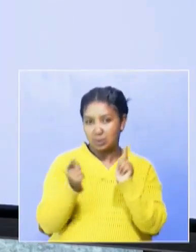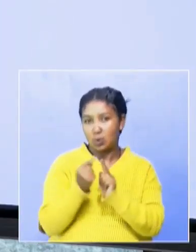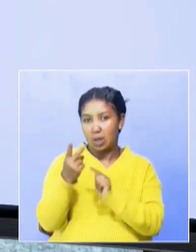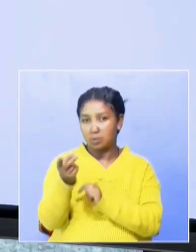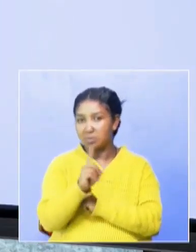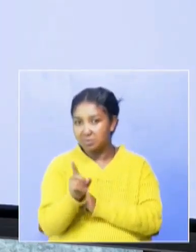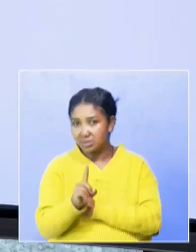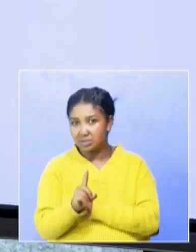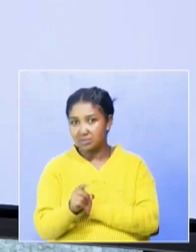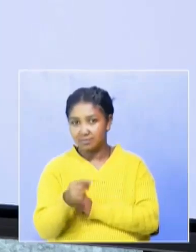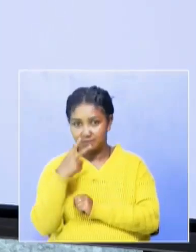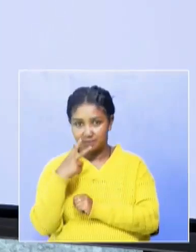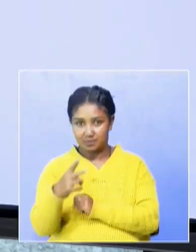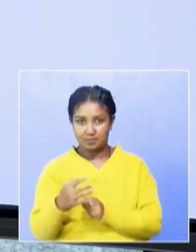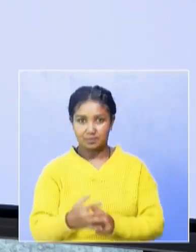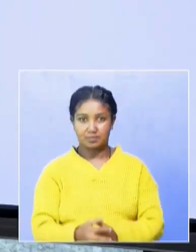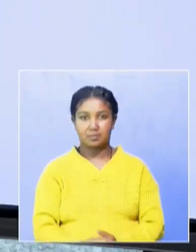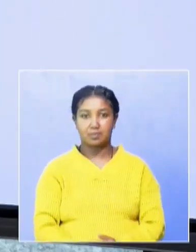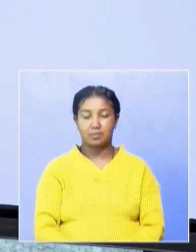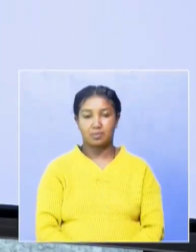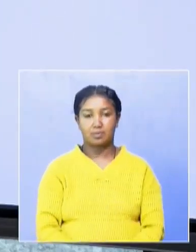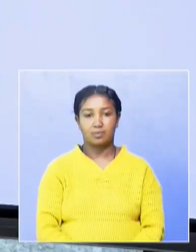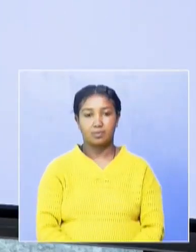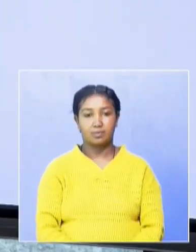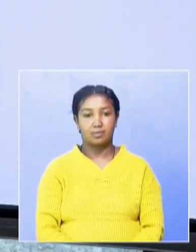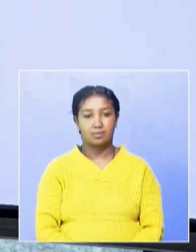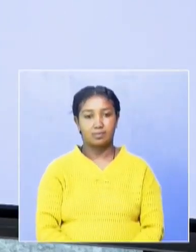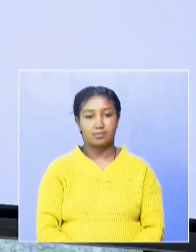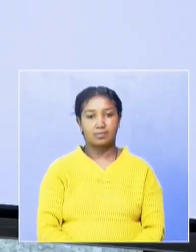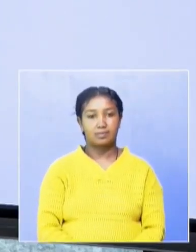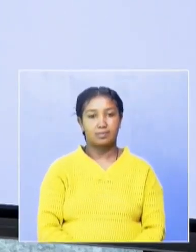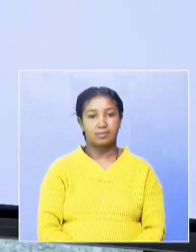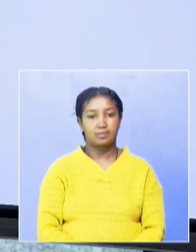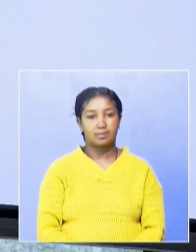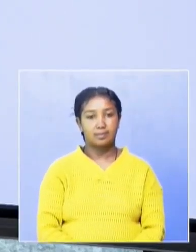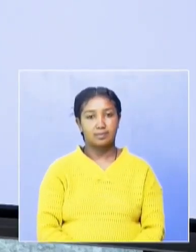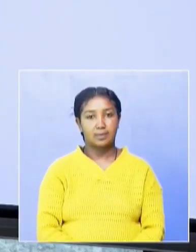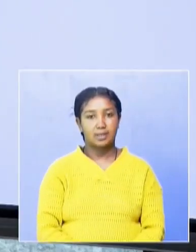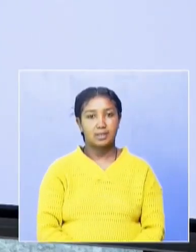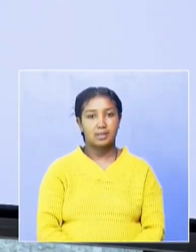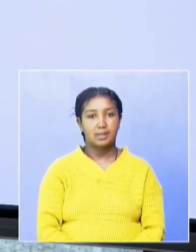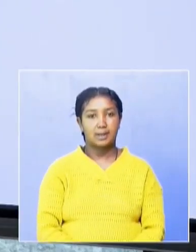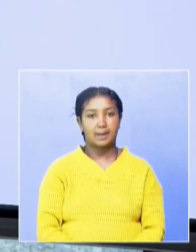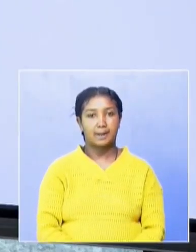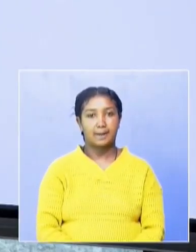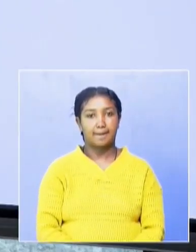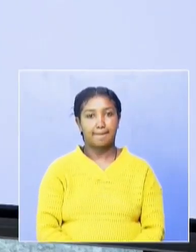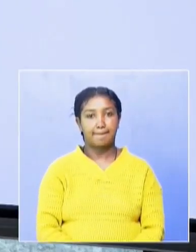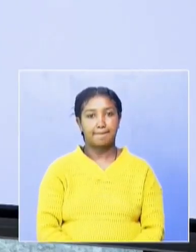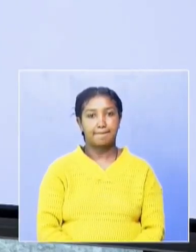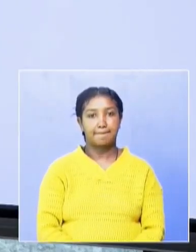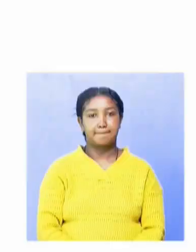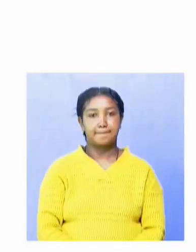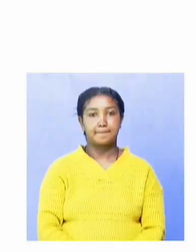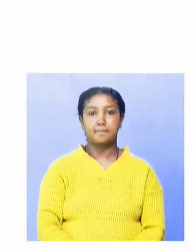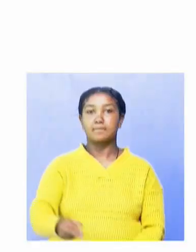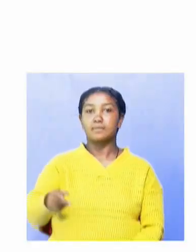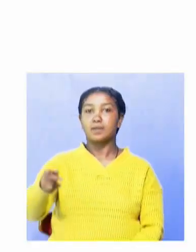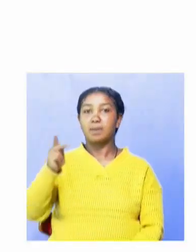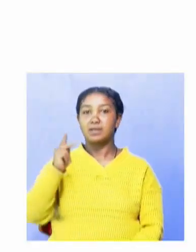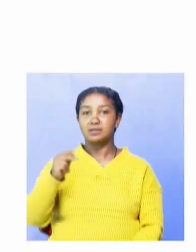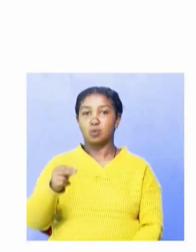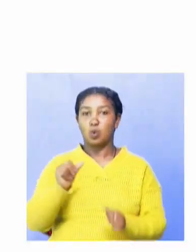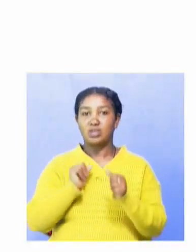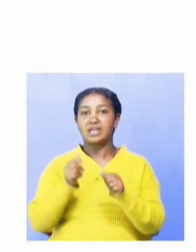concept. Okay? Come on. As we have said here so far, we can use past